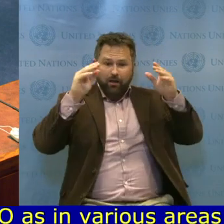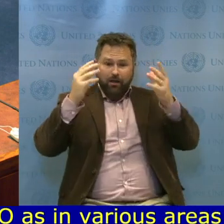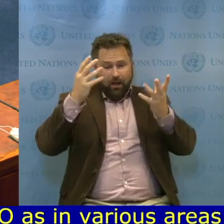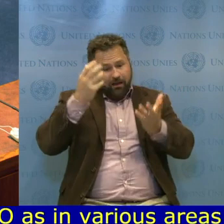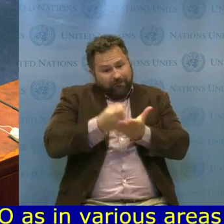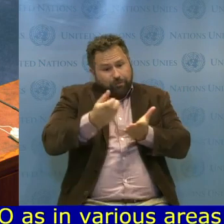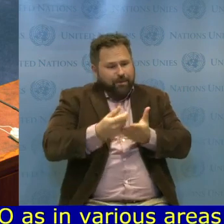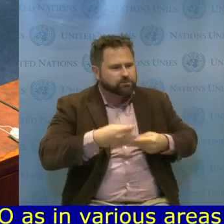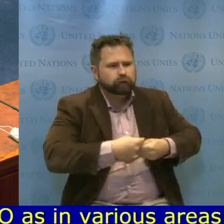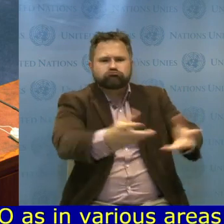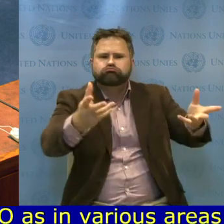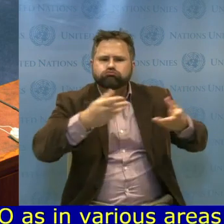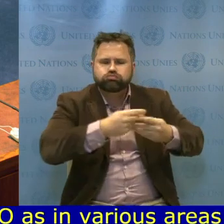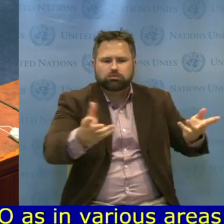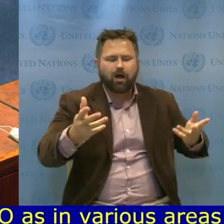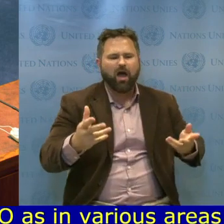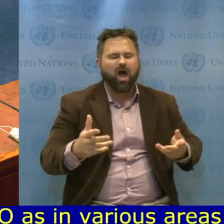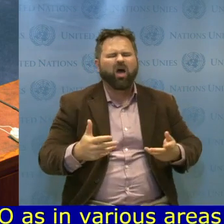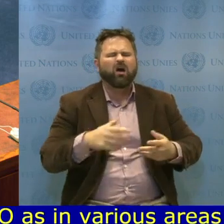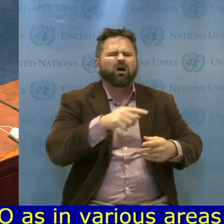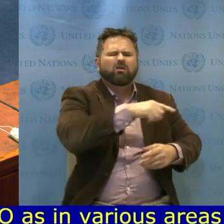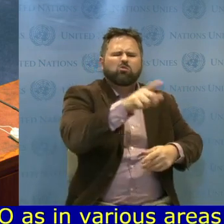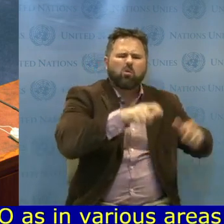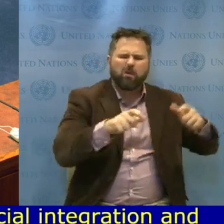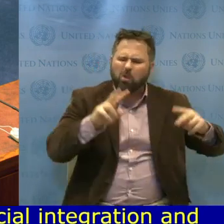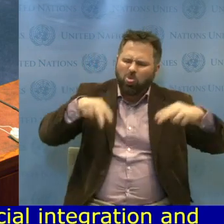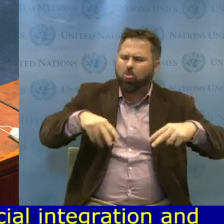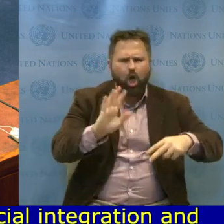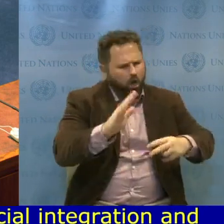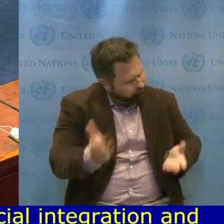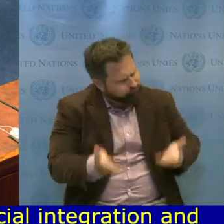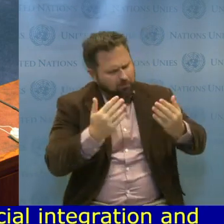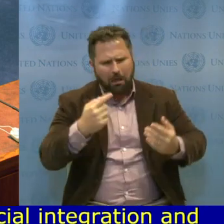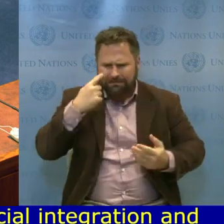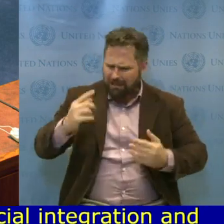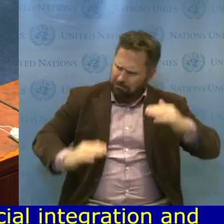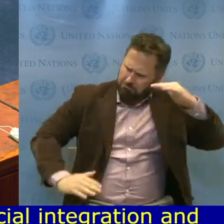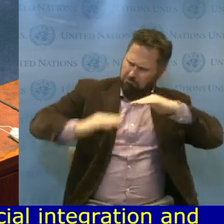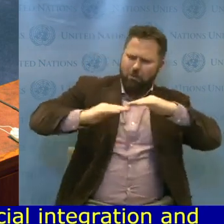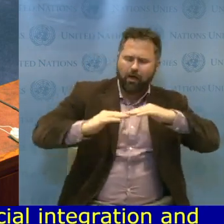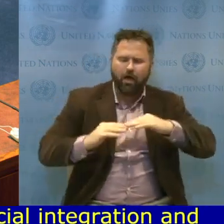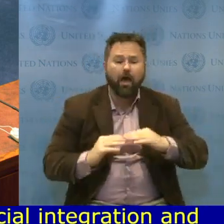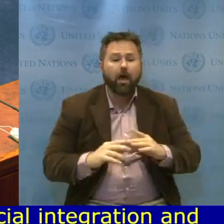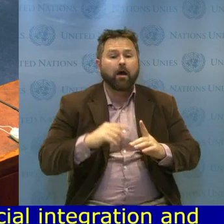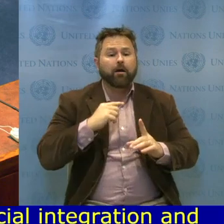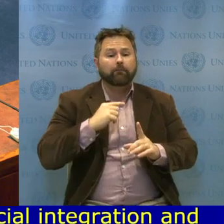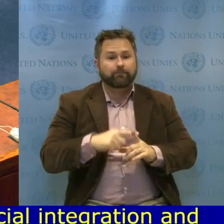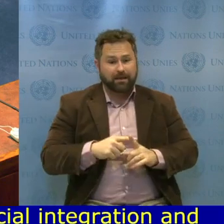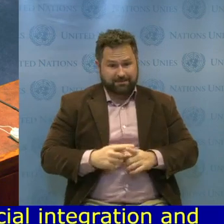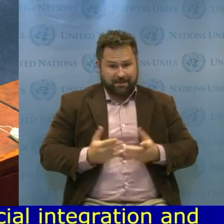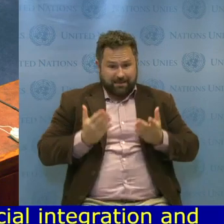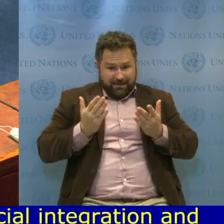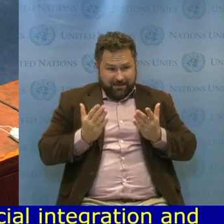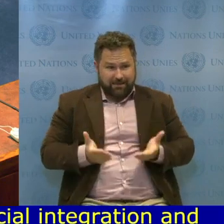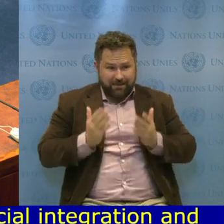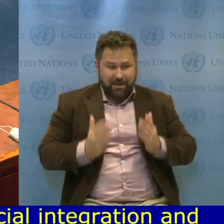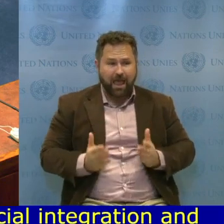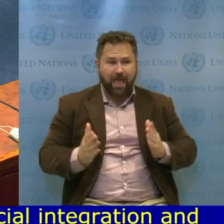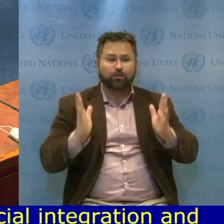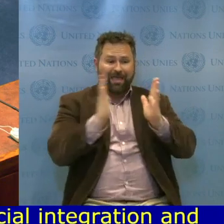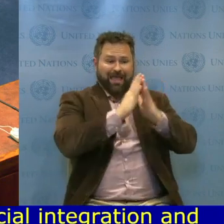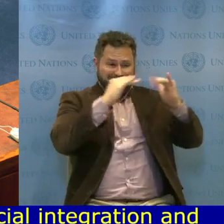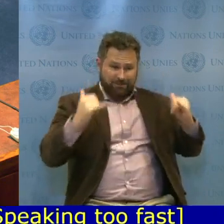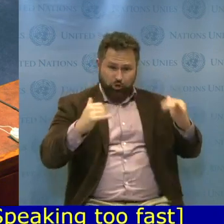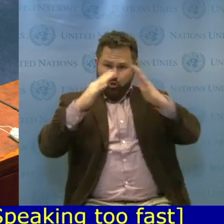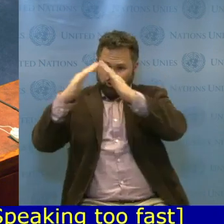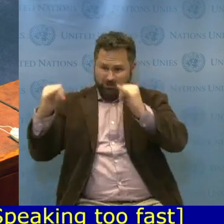fighting stigmatization, by reaching out and involving policymakers. Today, the institutionalization and organization of childcare in the family